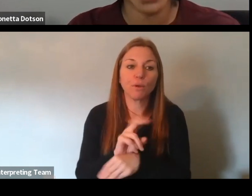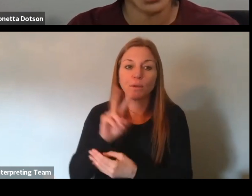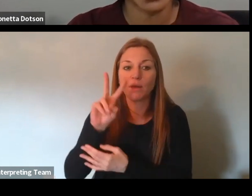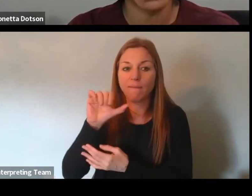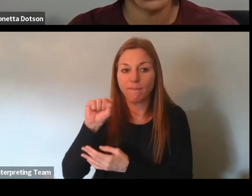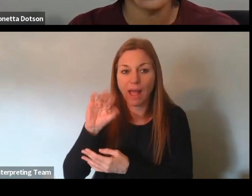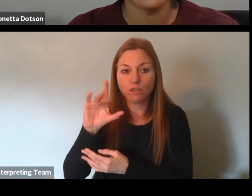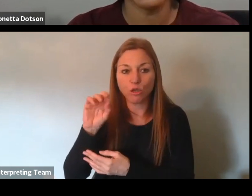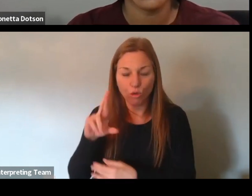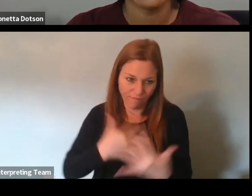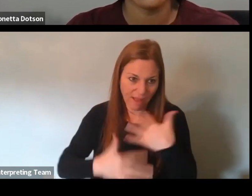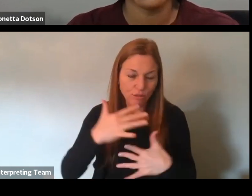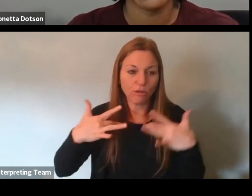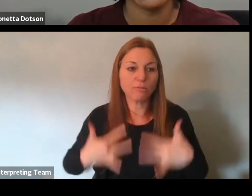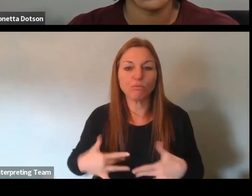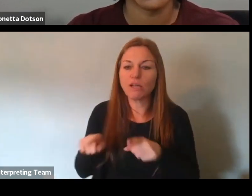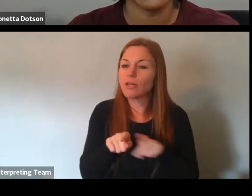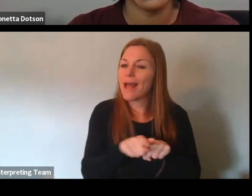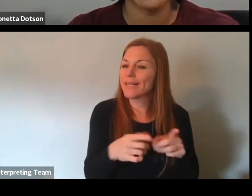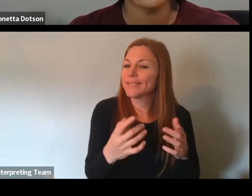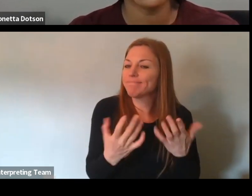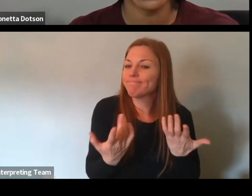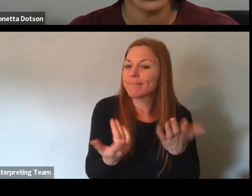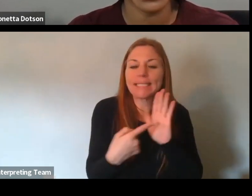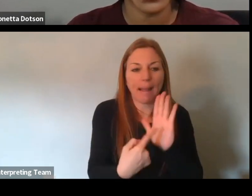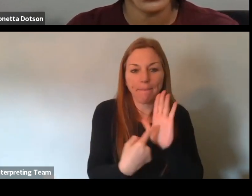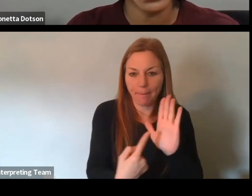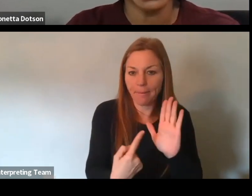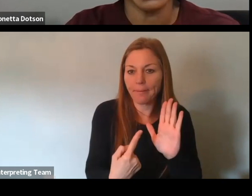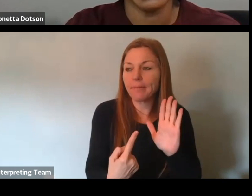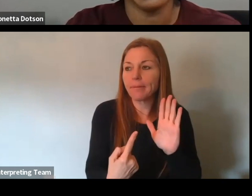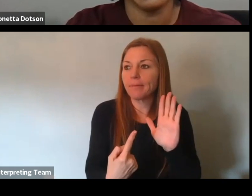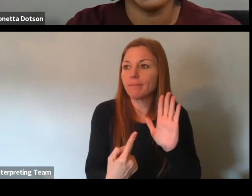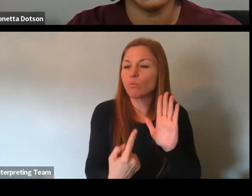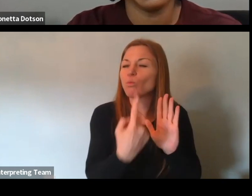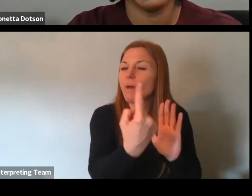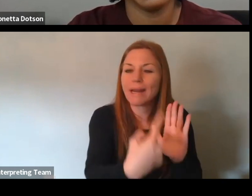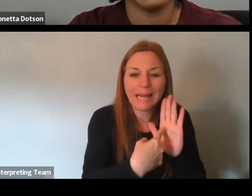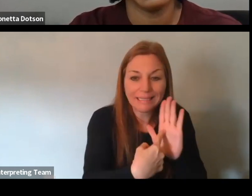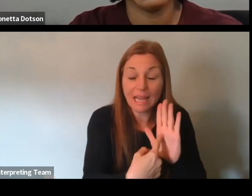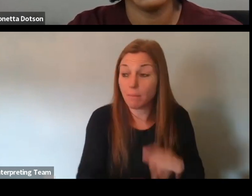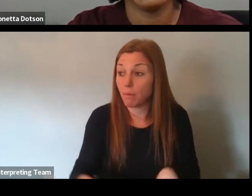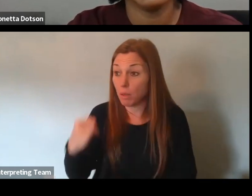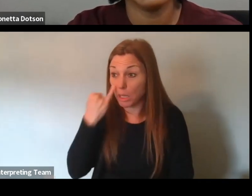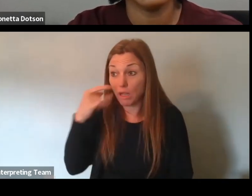how much this lack of diversity contributes to health disparities that we see.